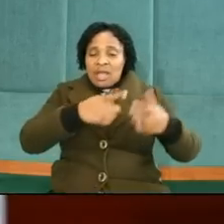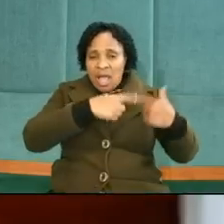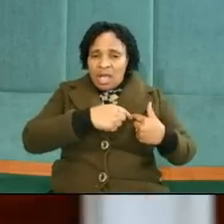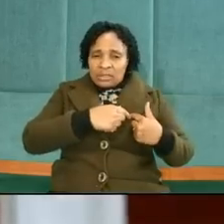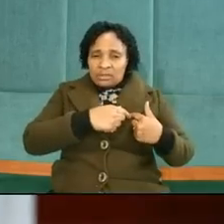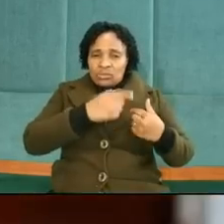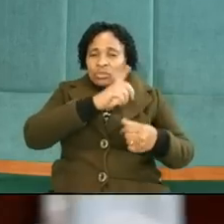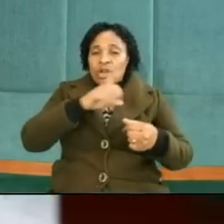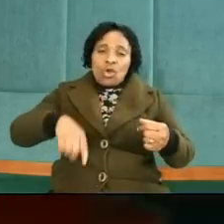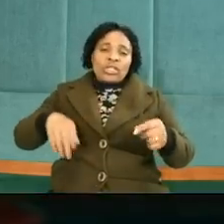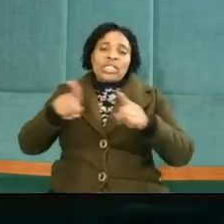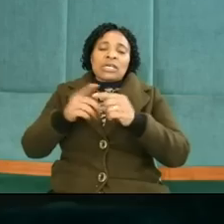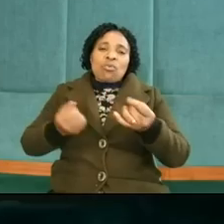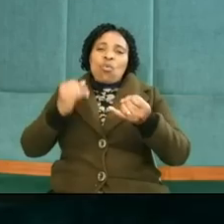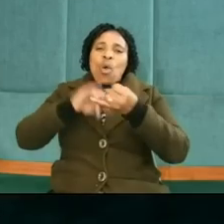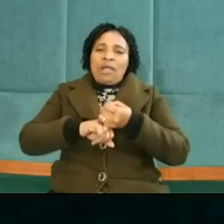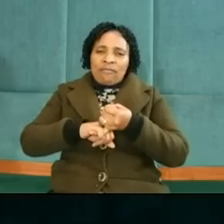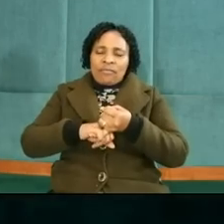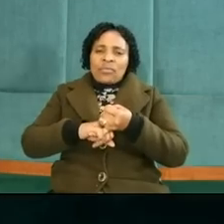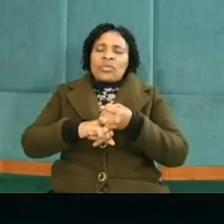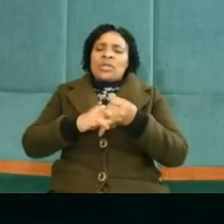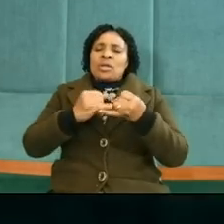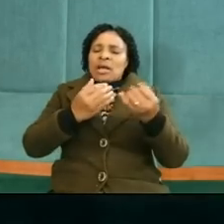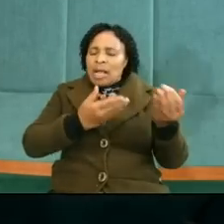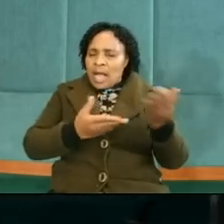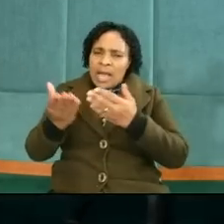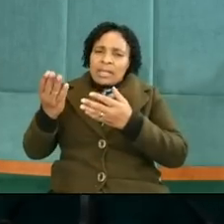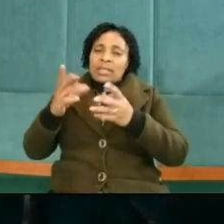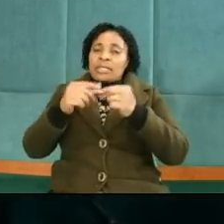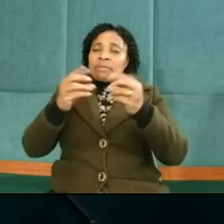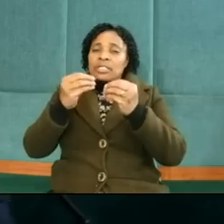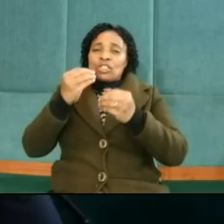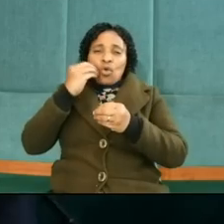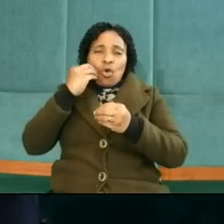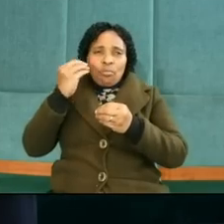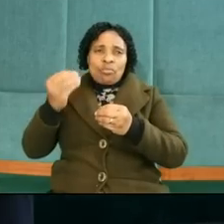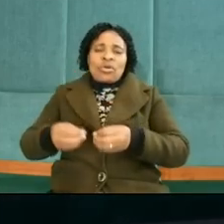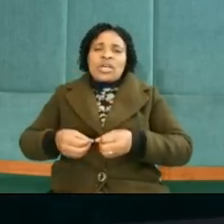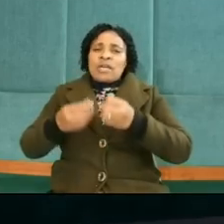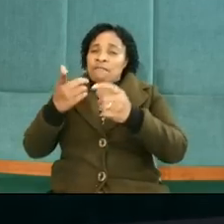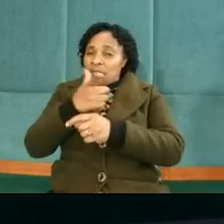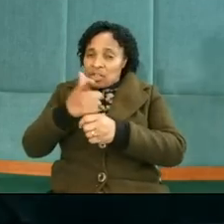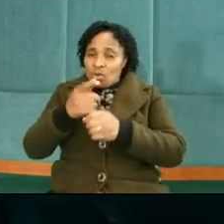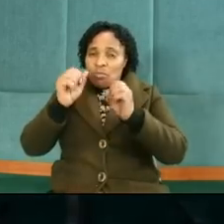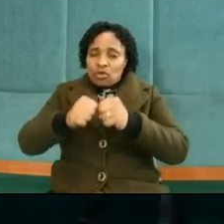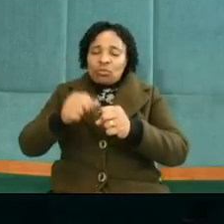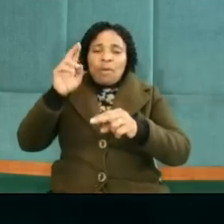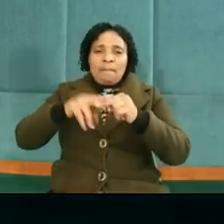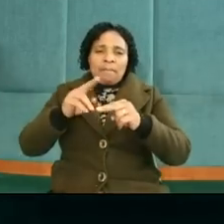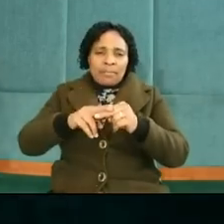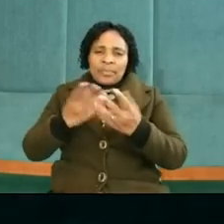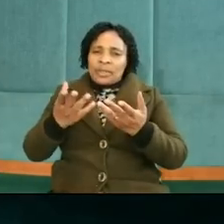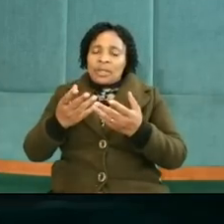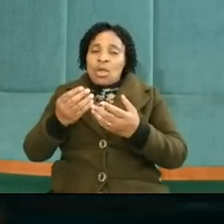yet given your heart to the Lord. Take the message home. It's videotape. Give them a copy. Let them see it for themselves. If you have a mama,